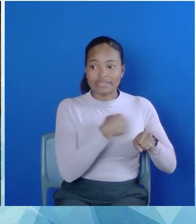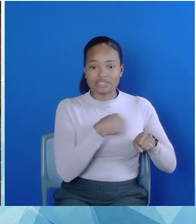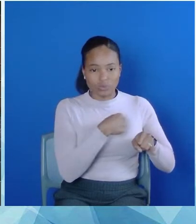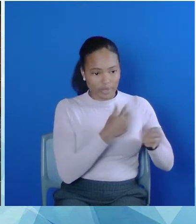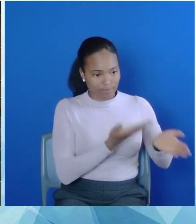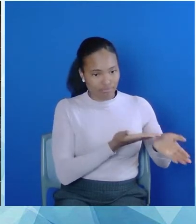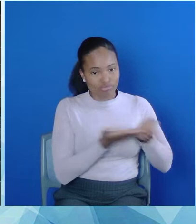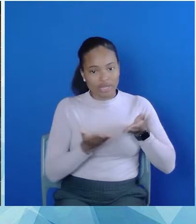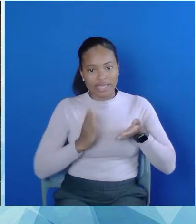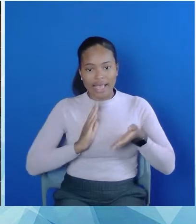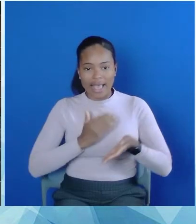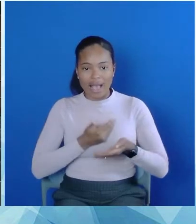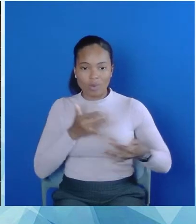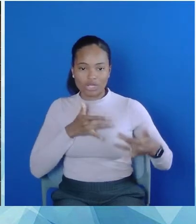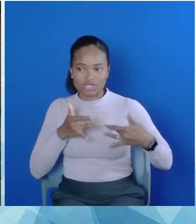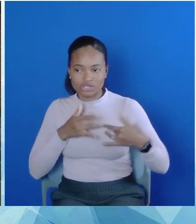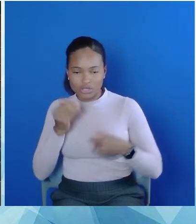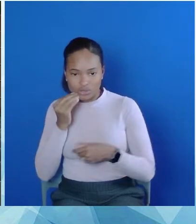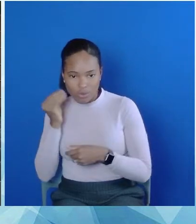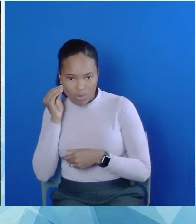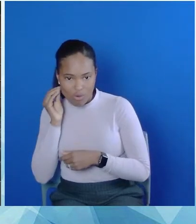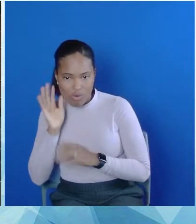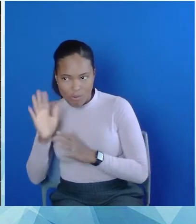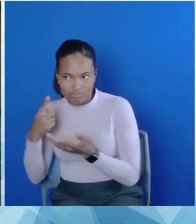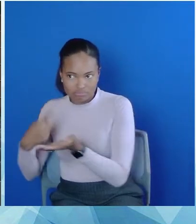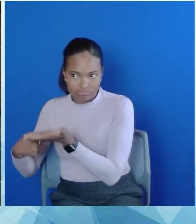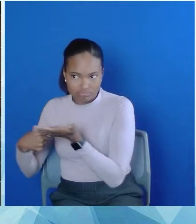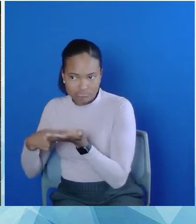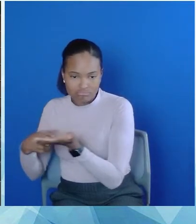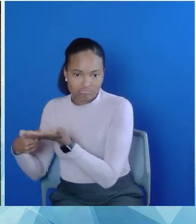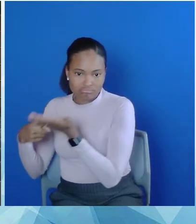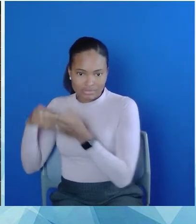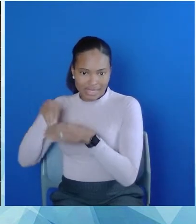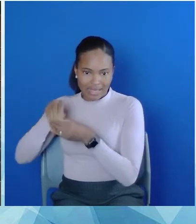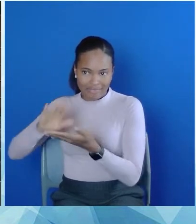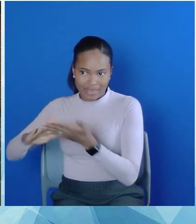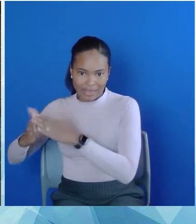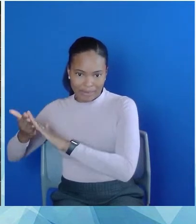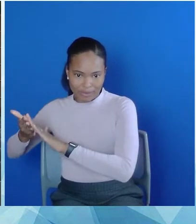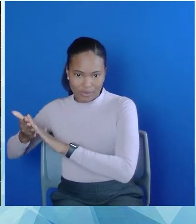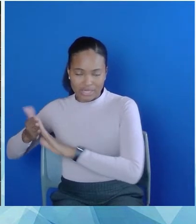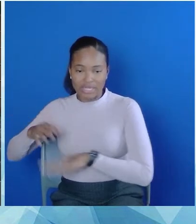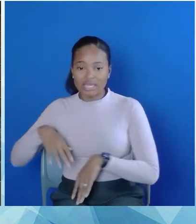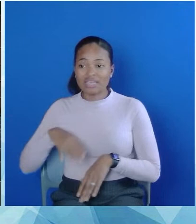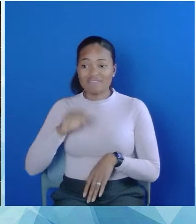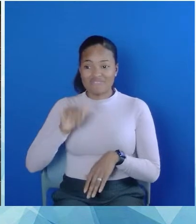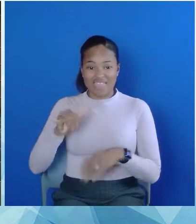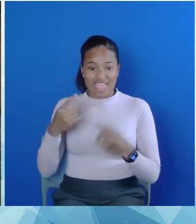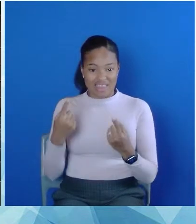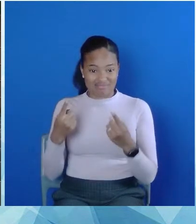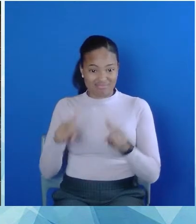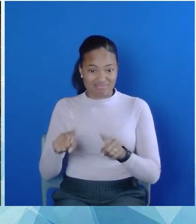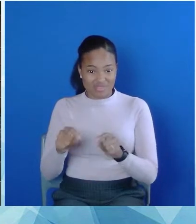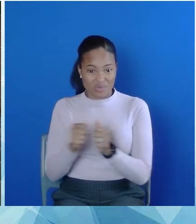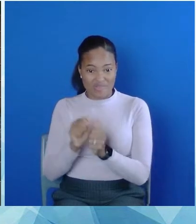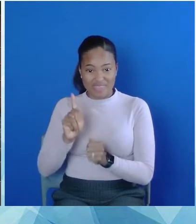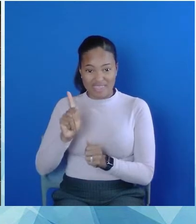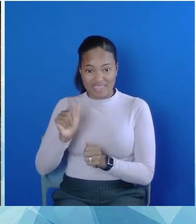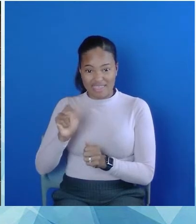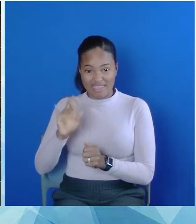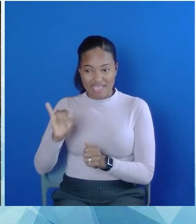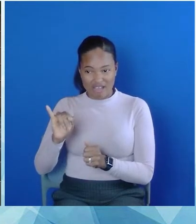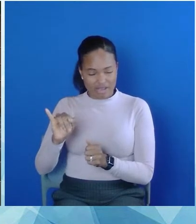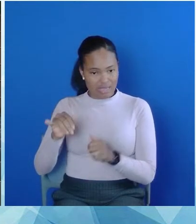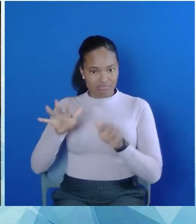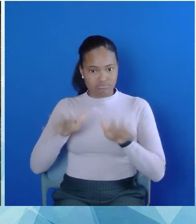Gaymar that everyone's aware of now, and it made waves in the deaf community. And what was unfortunate to me, several things